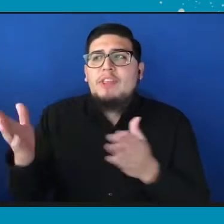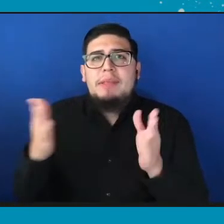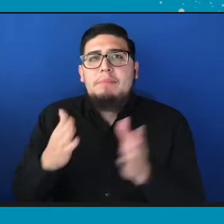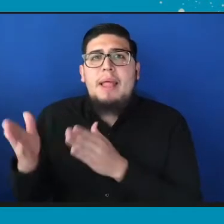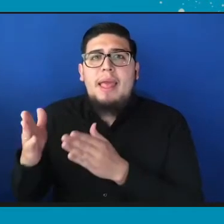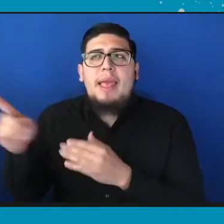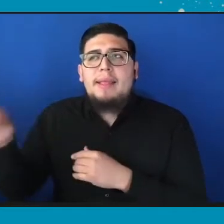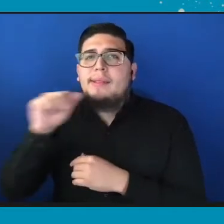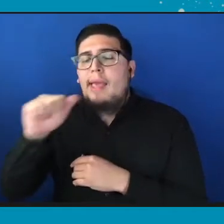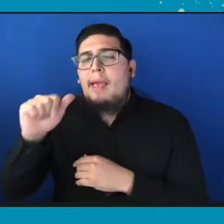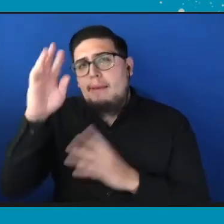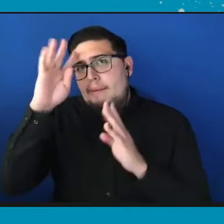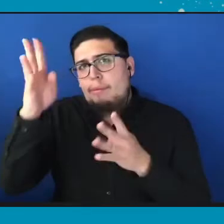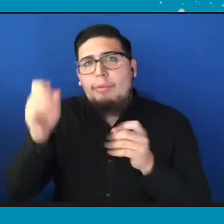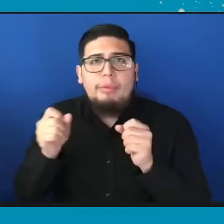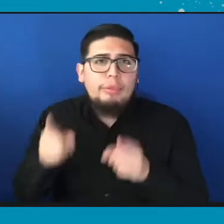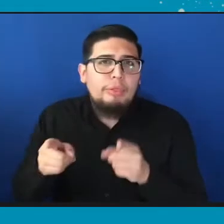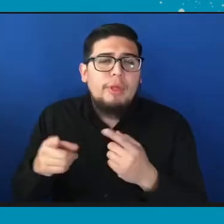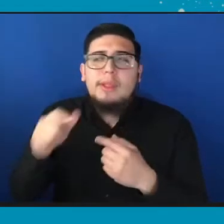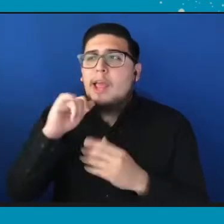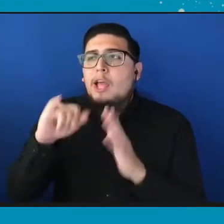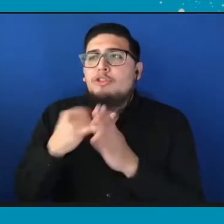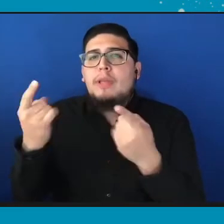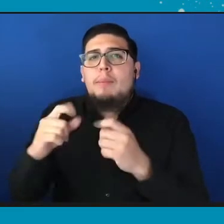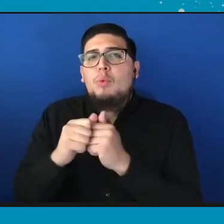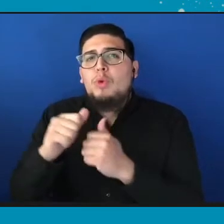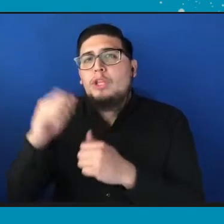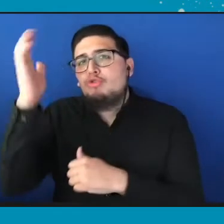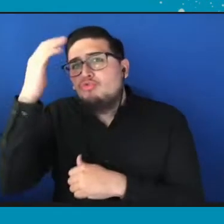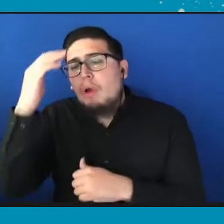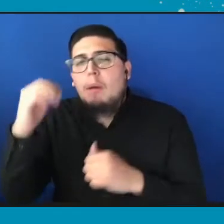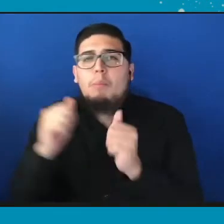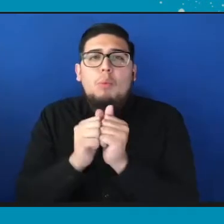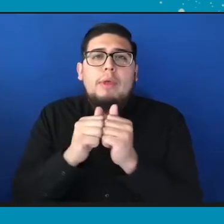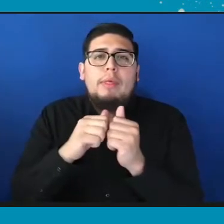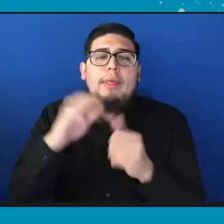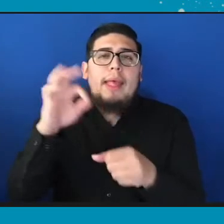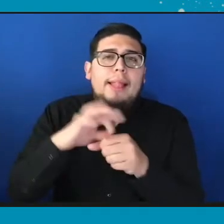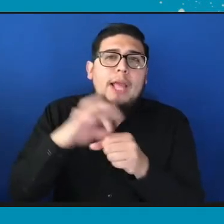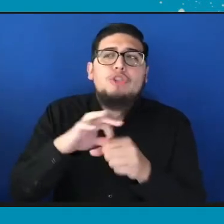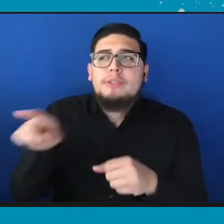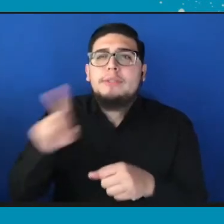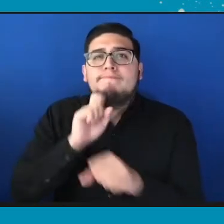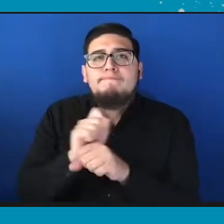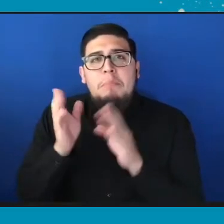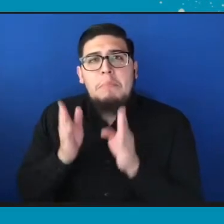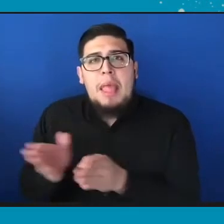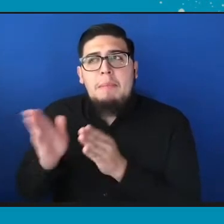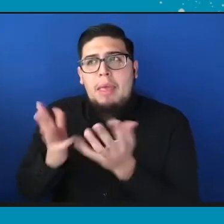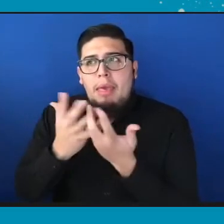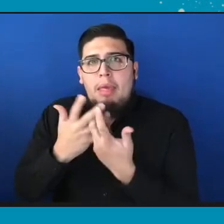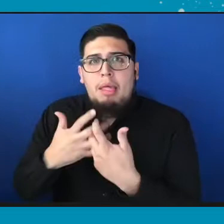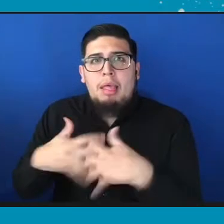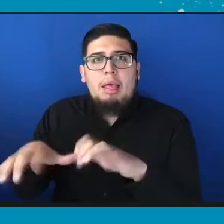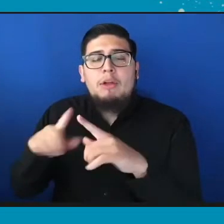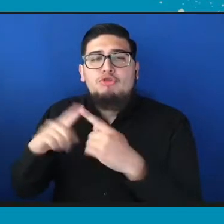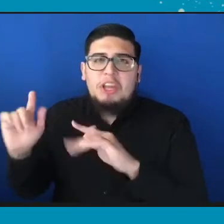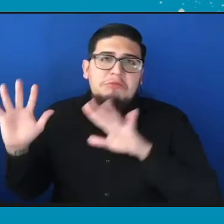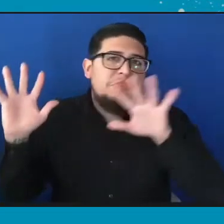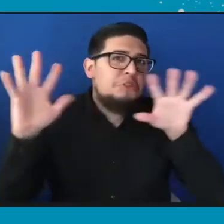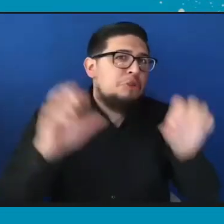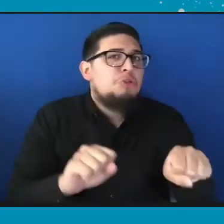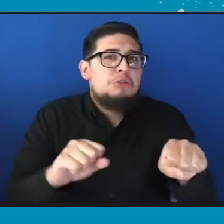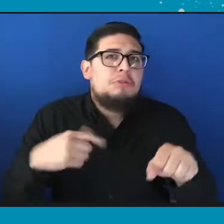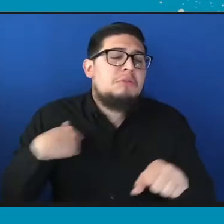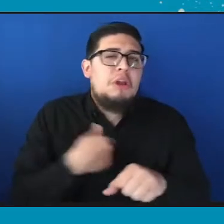happen with Trump or with the election. There's been a coordinated attack for a long time now, and it's part of a